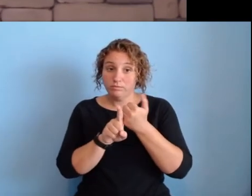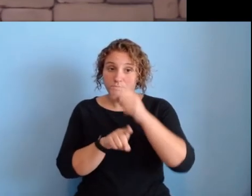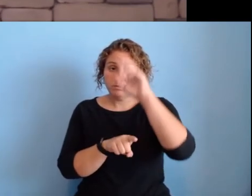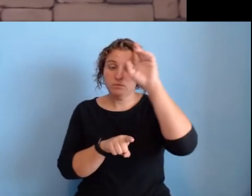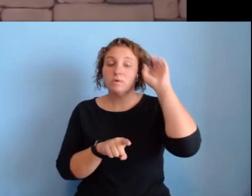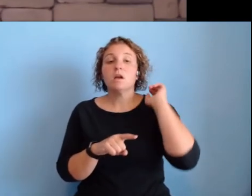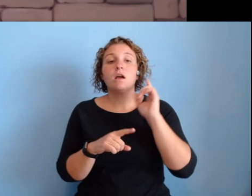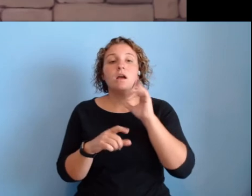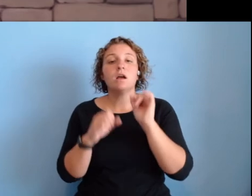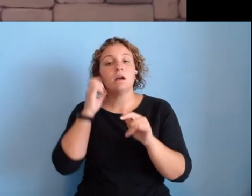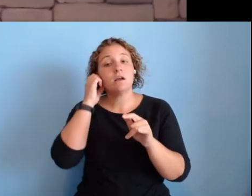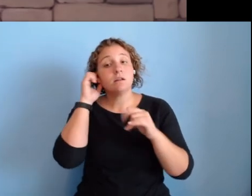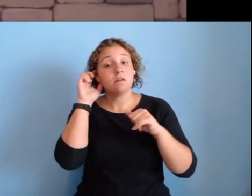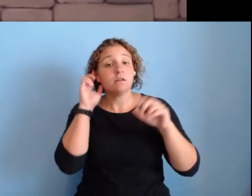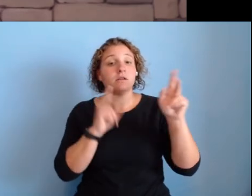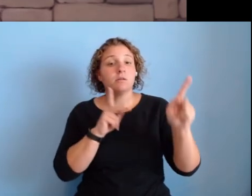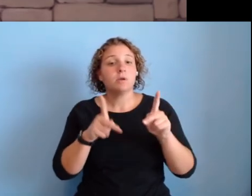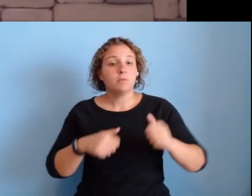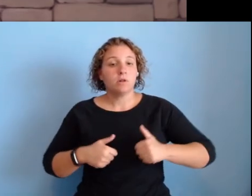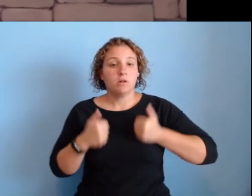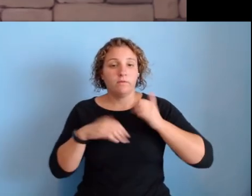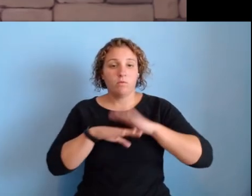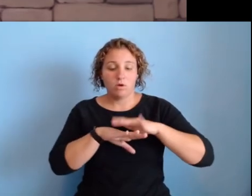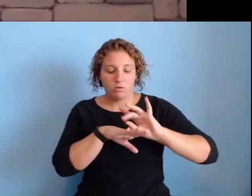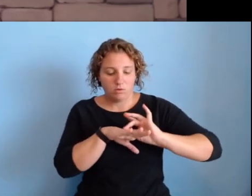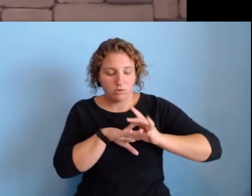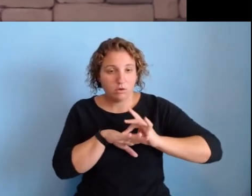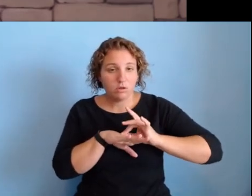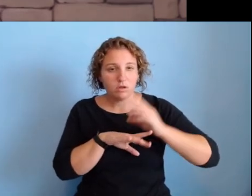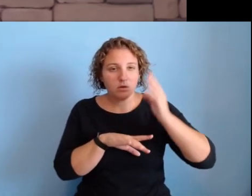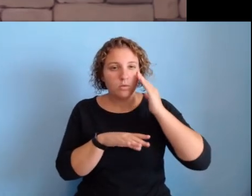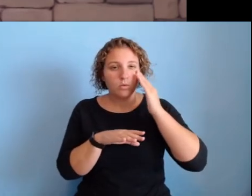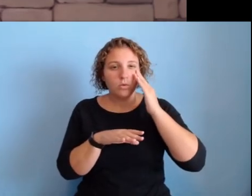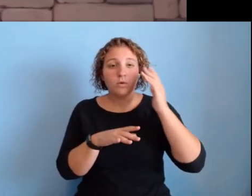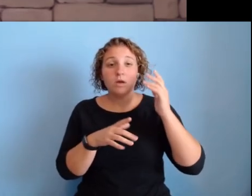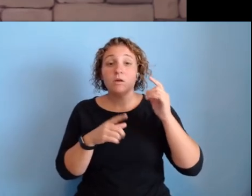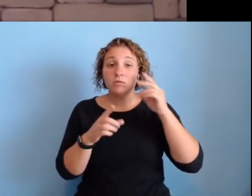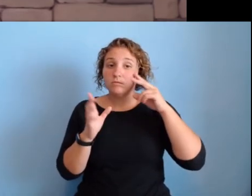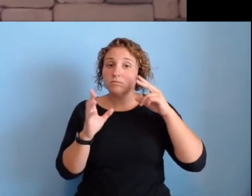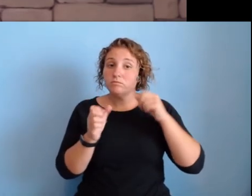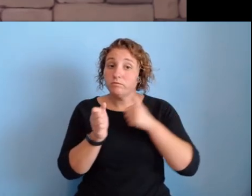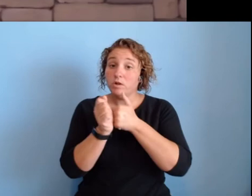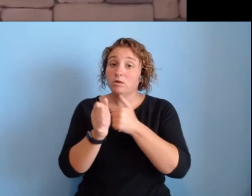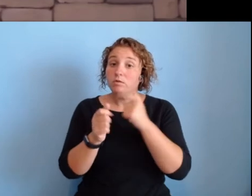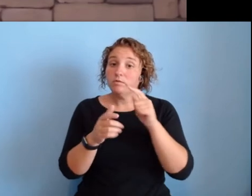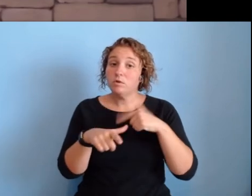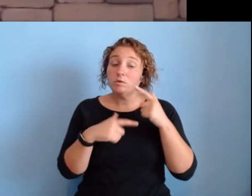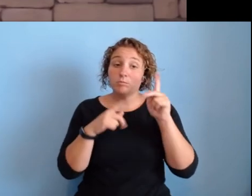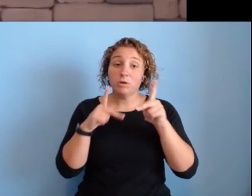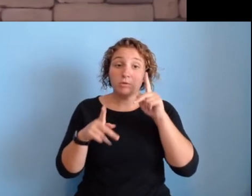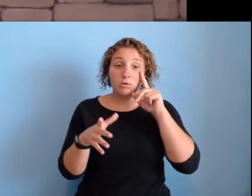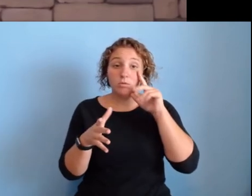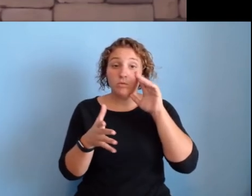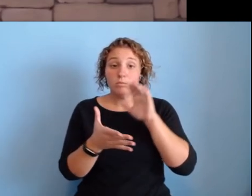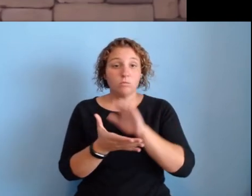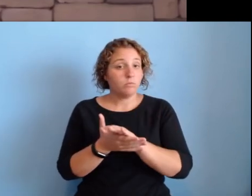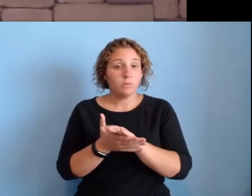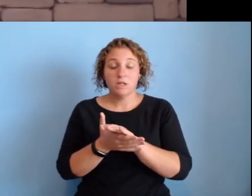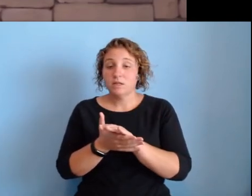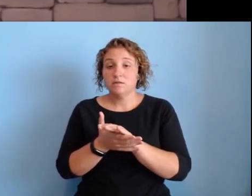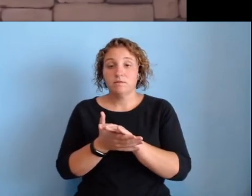And they that dwell on the earth. Now, if you've been with us a while, what is that a euphemism for? The unbelievers. And this is our final